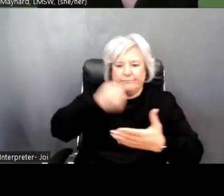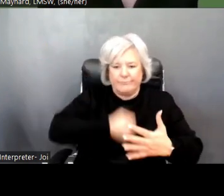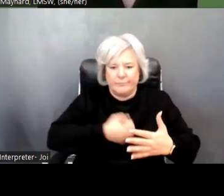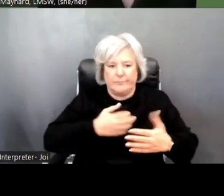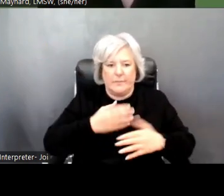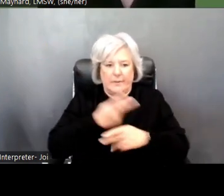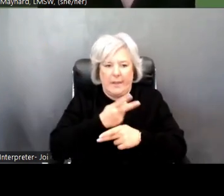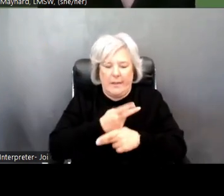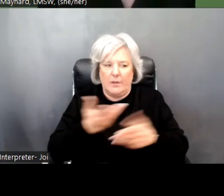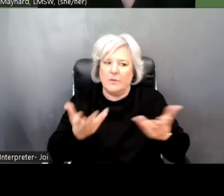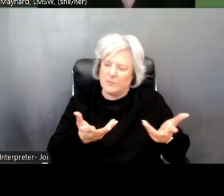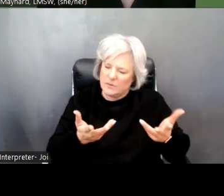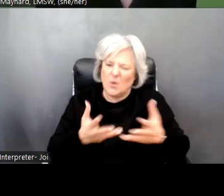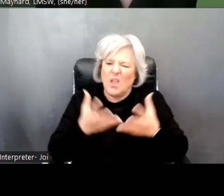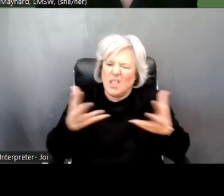there.